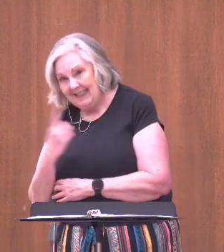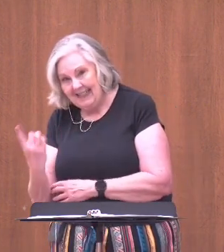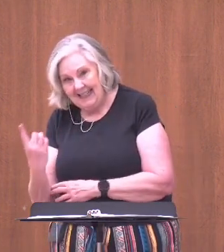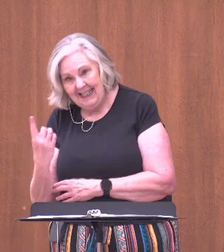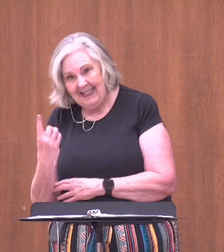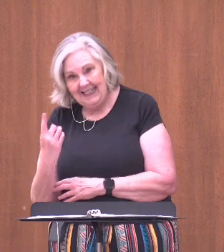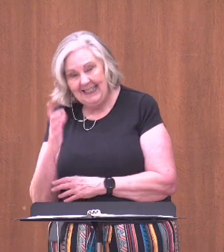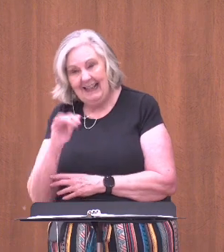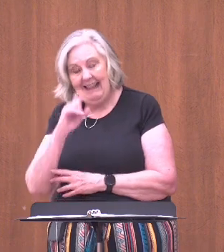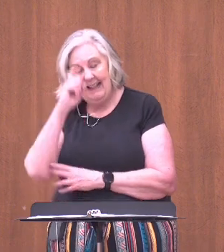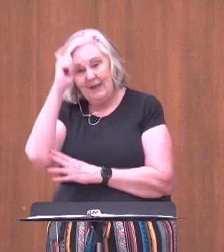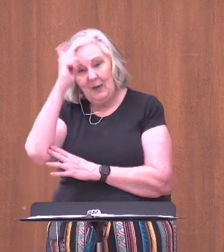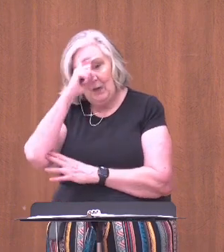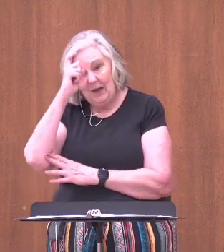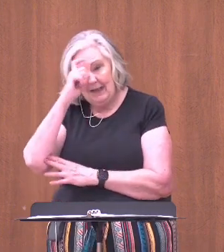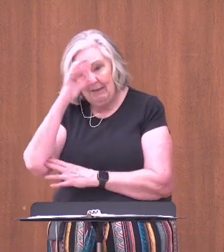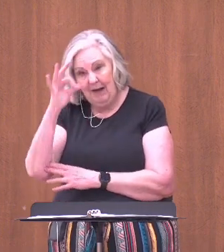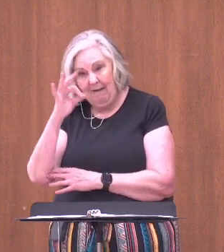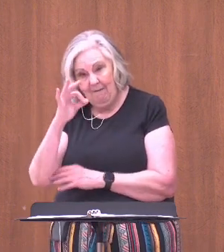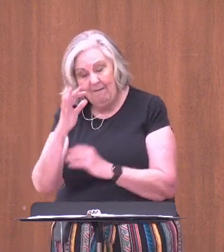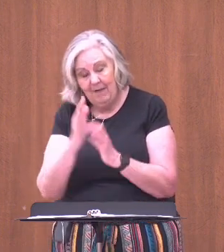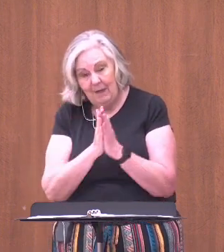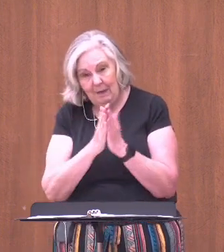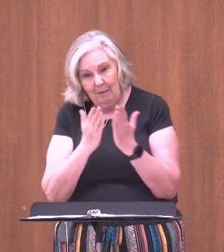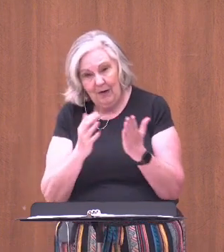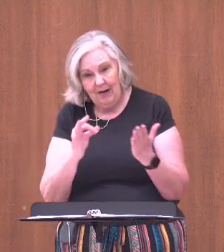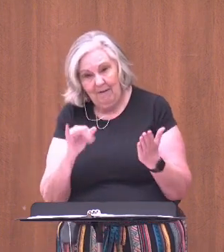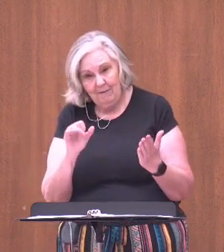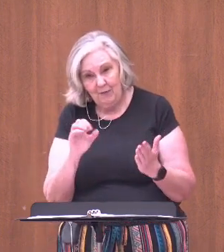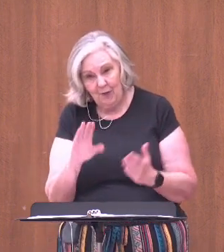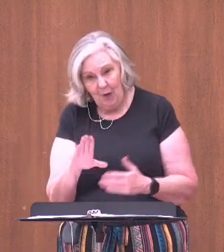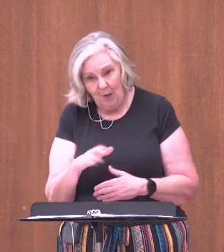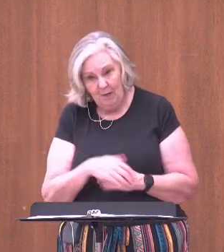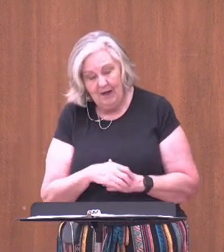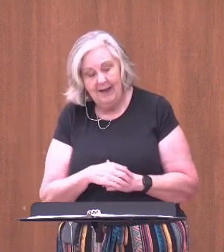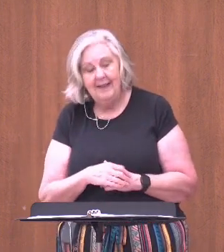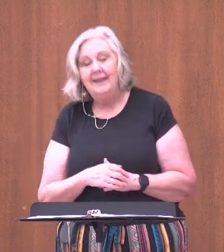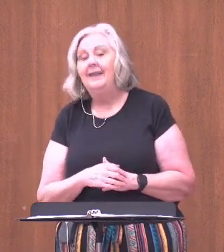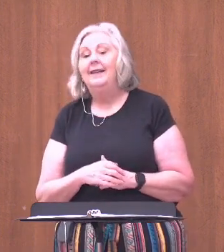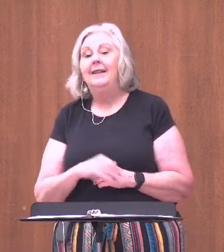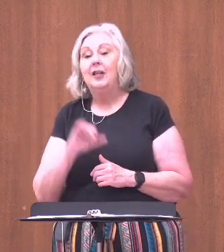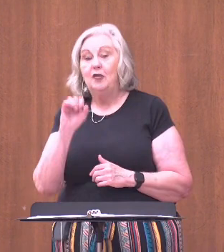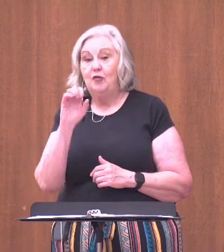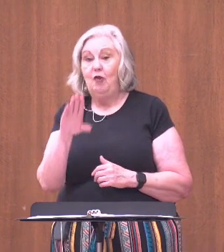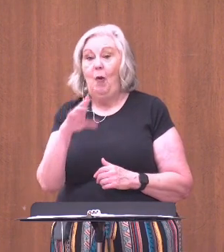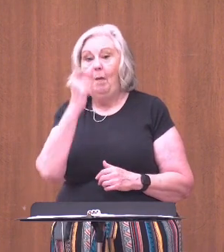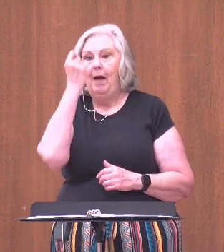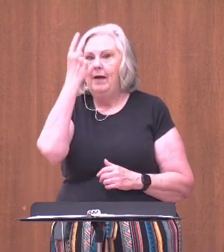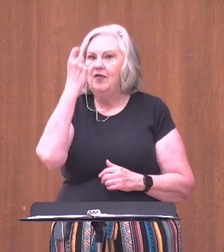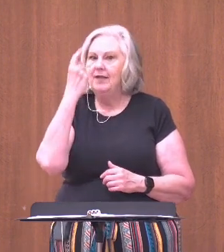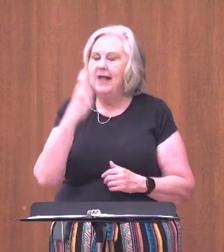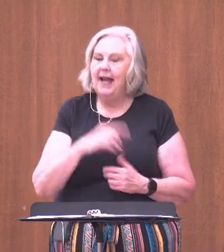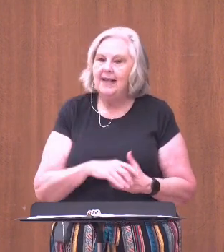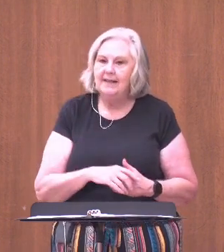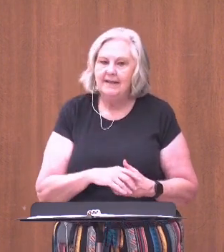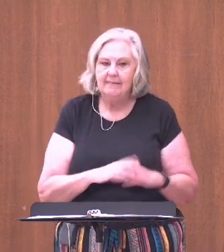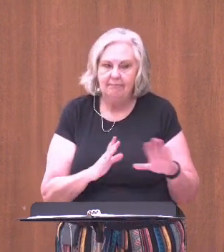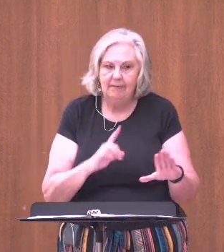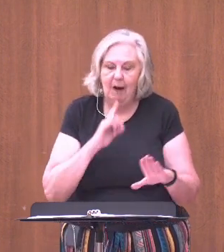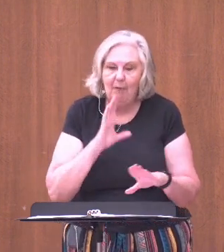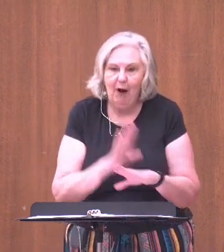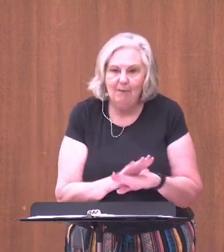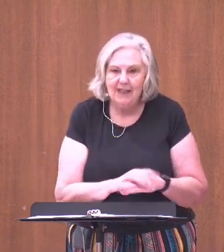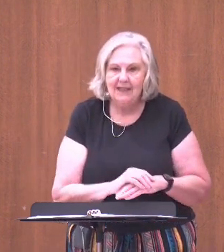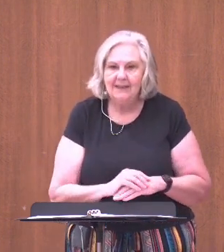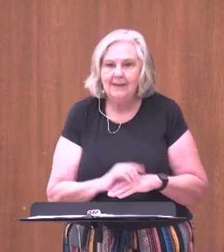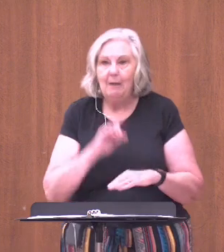the wisdom of the book of Job. For Job understands a promise that God